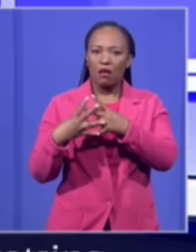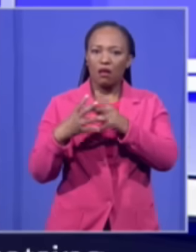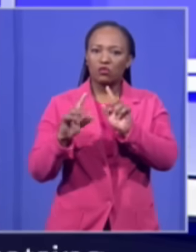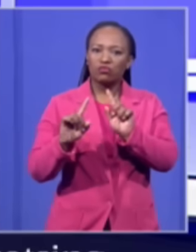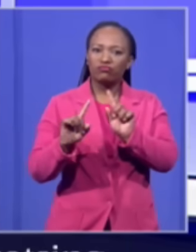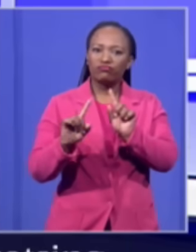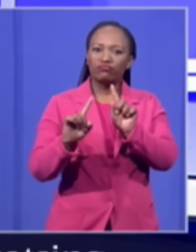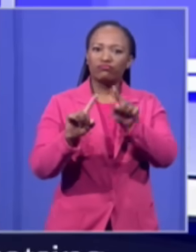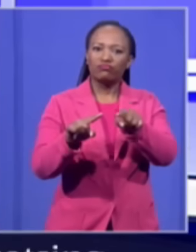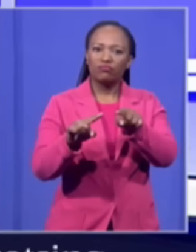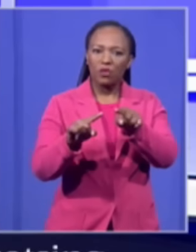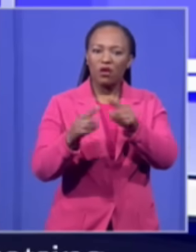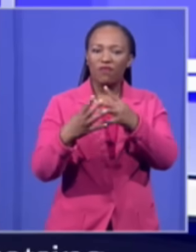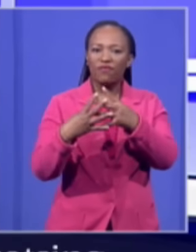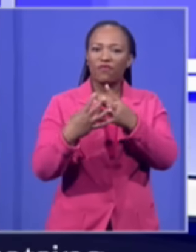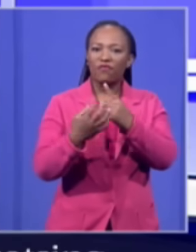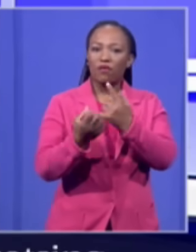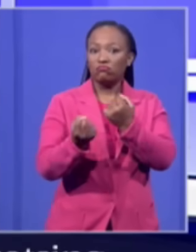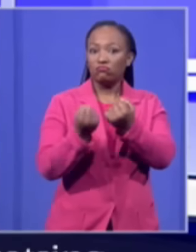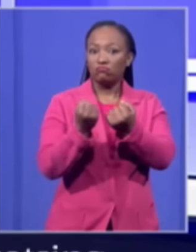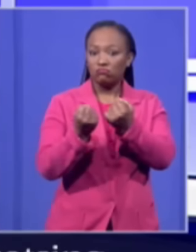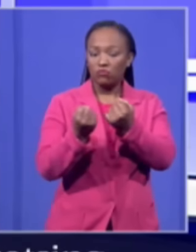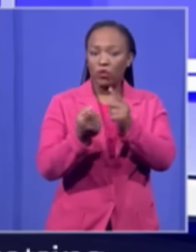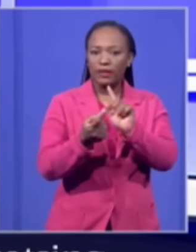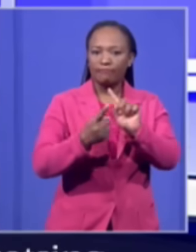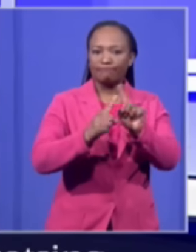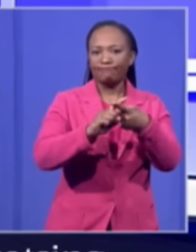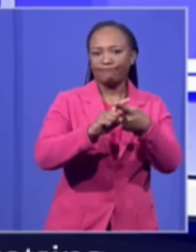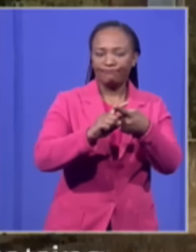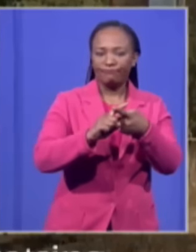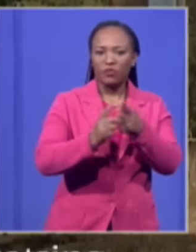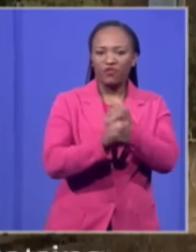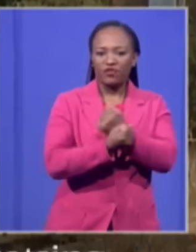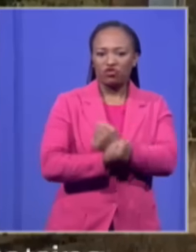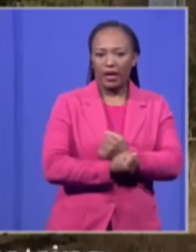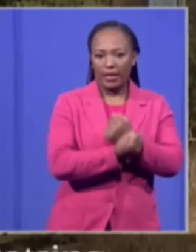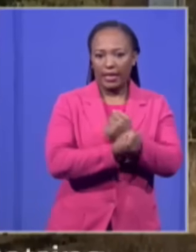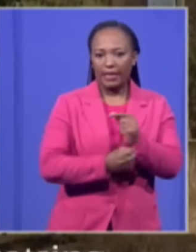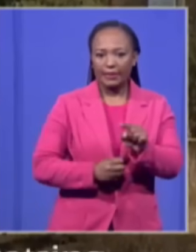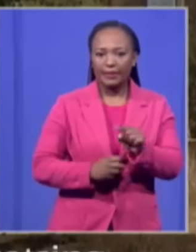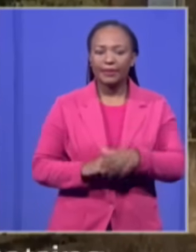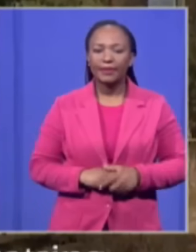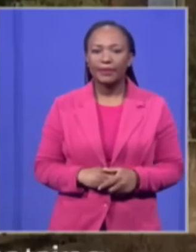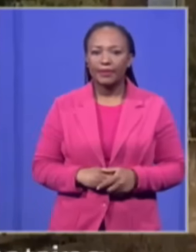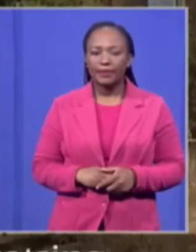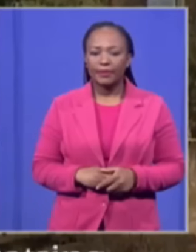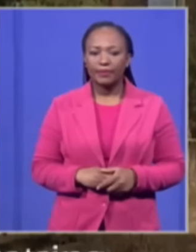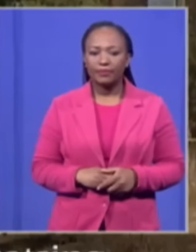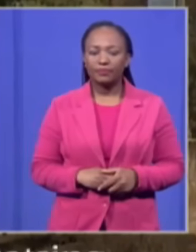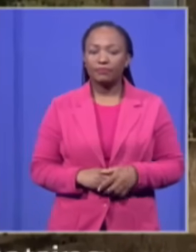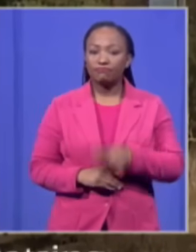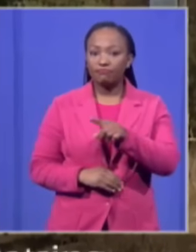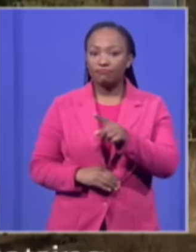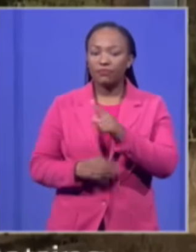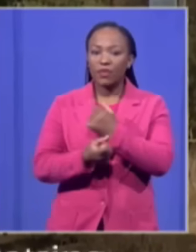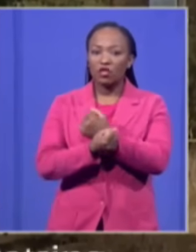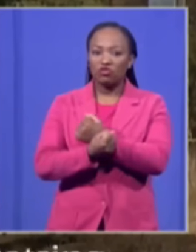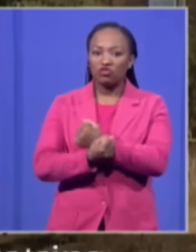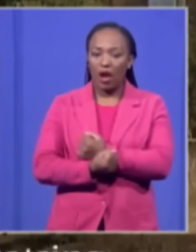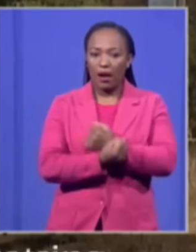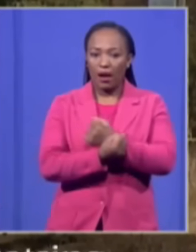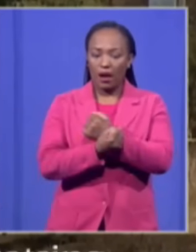wa Mokgopong fa le thula serori. Just by this intersection, there was a truck that was moving towards